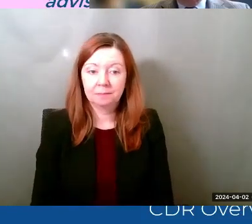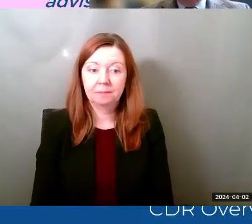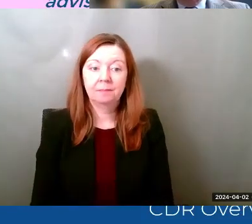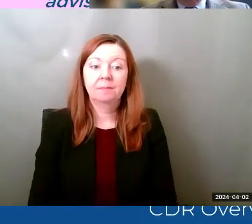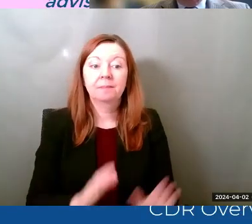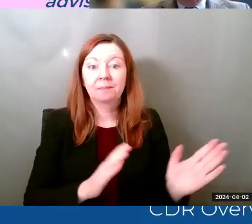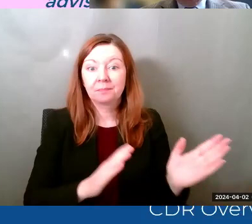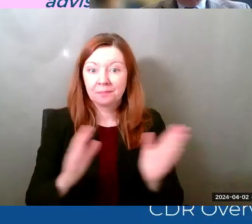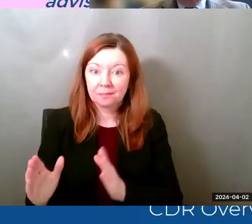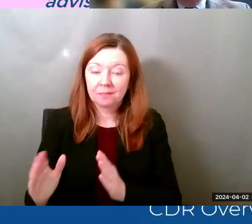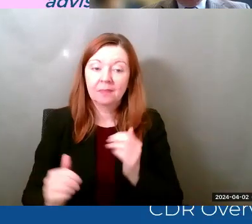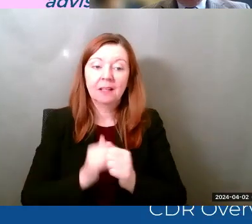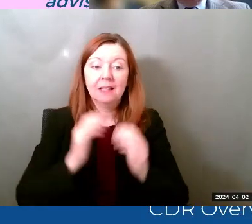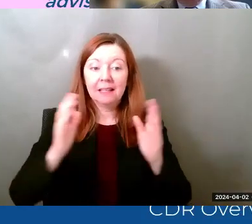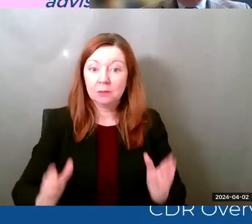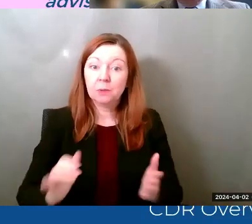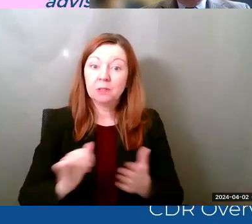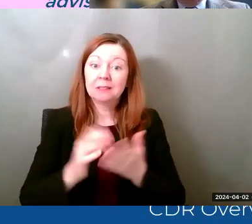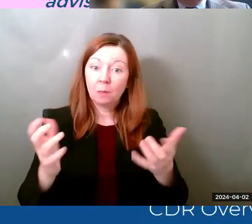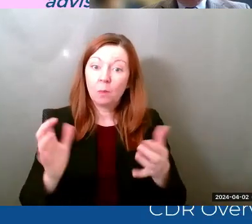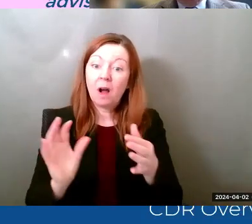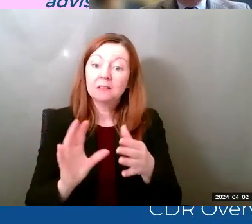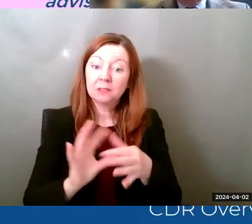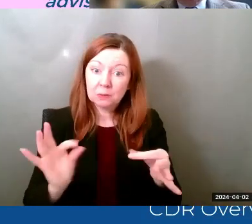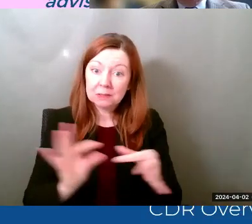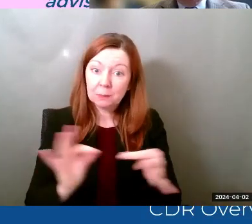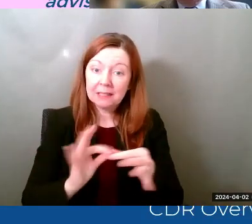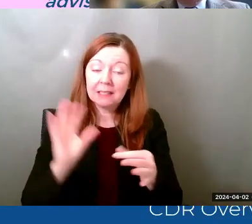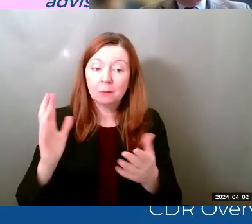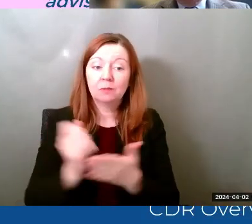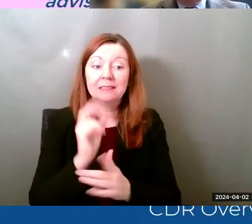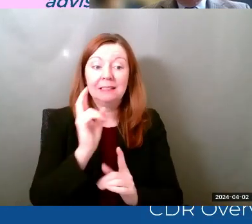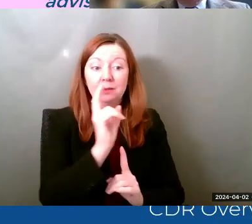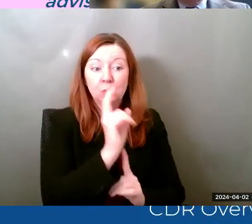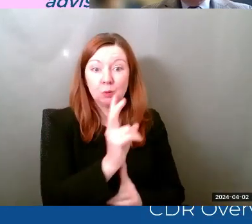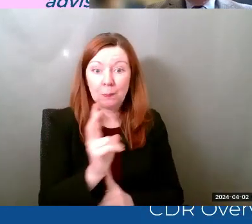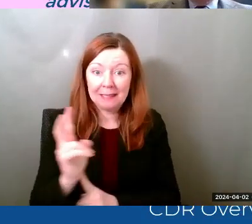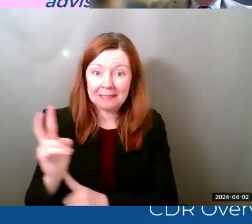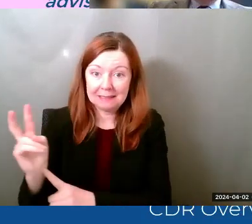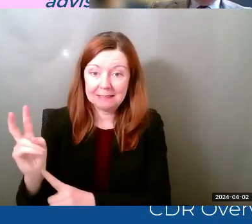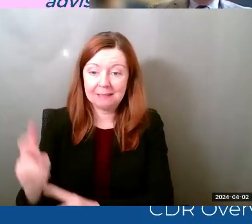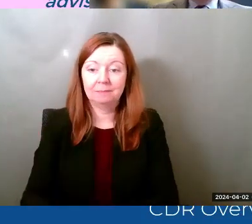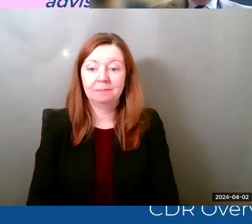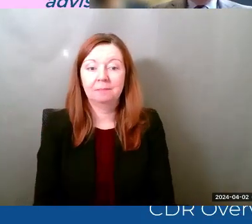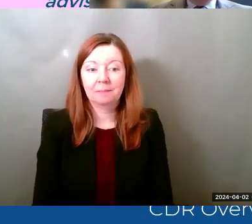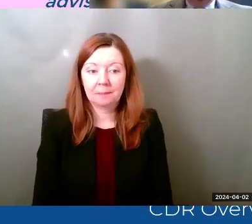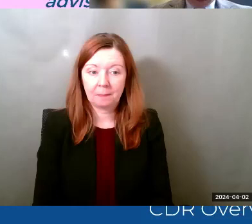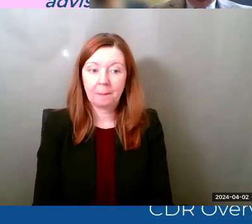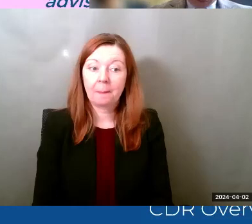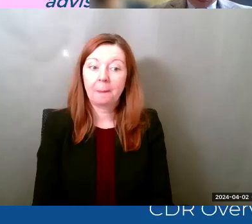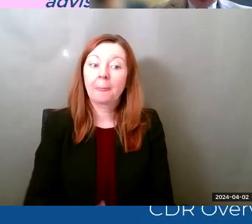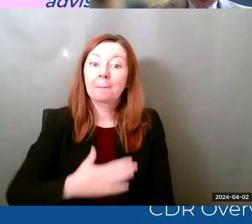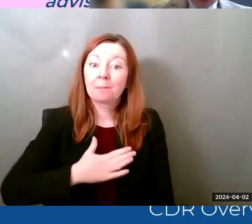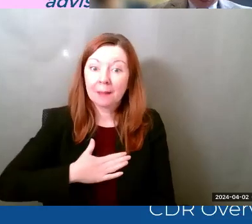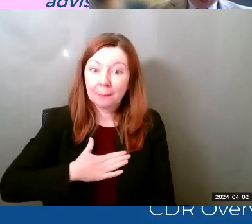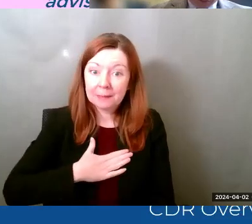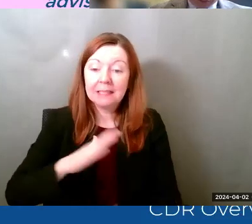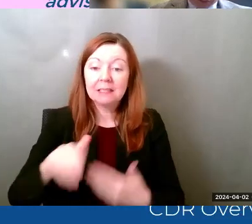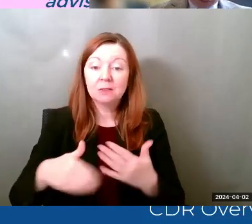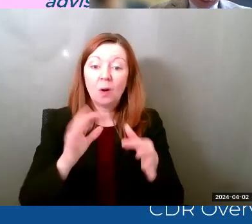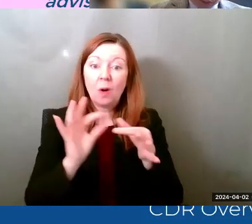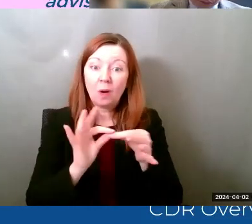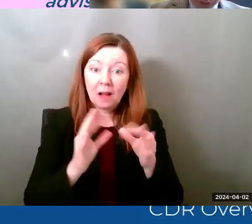Next, each person wishing to speak will receive 2 minutes to do so. We ask that all